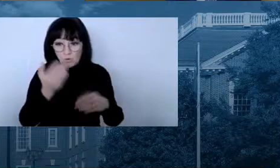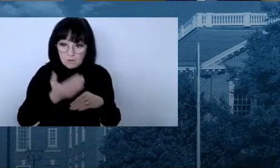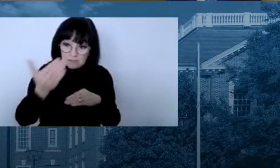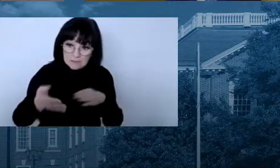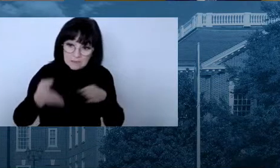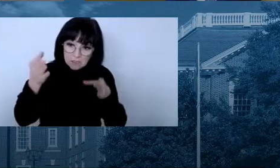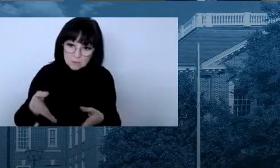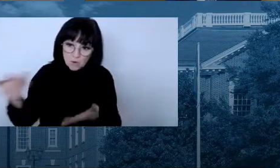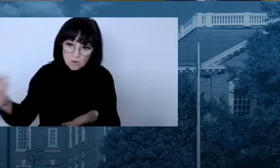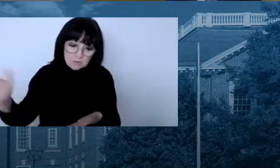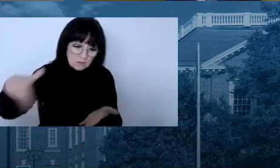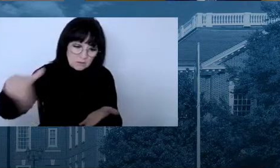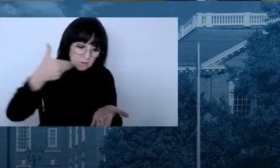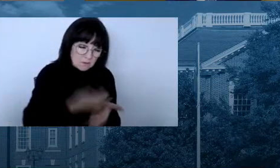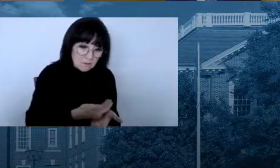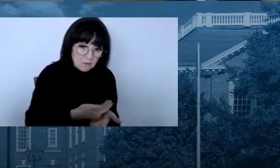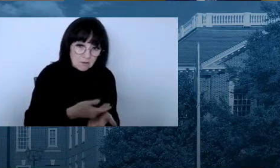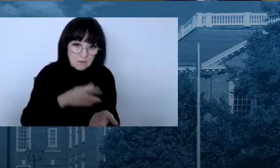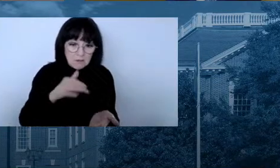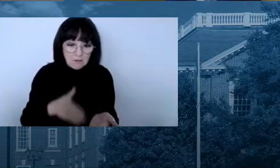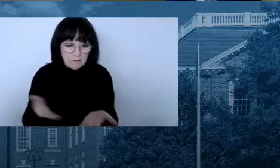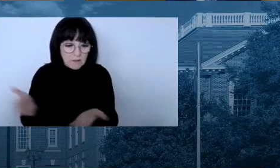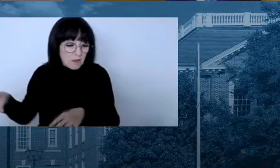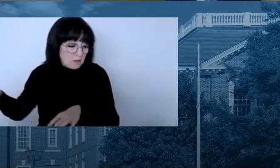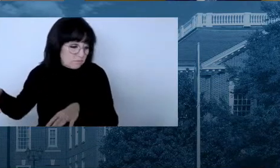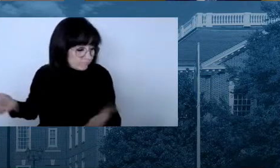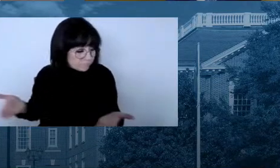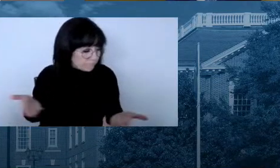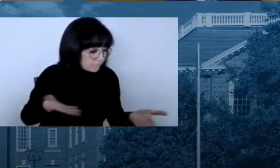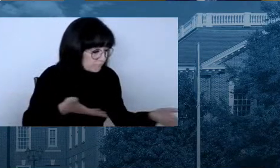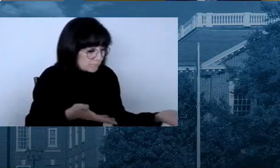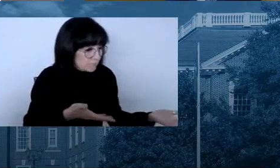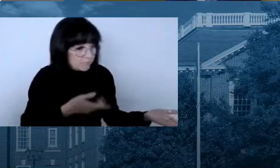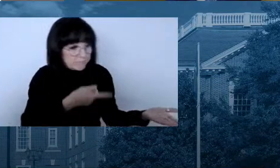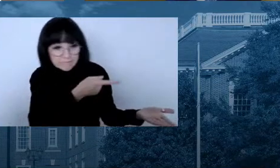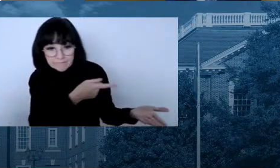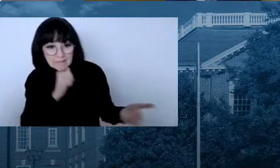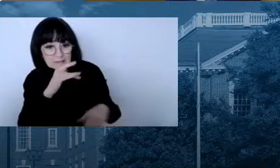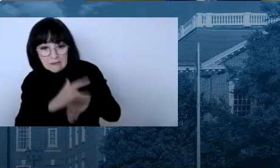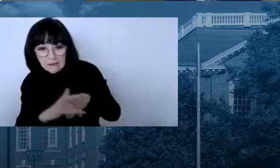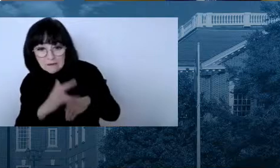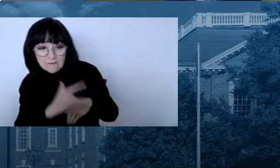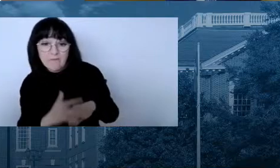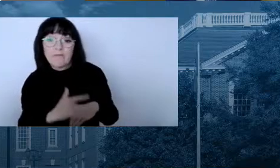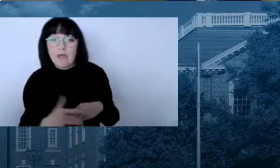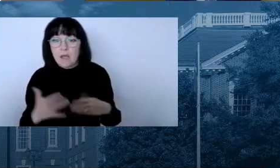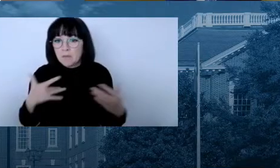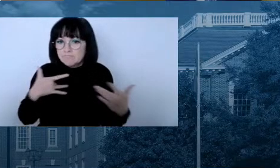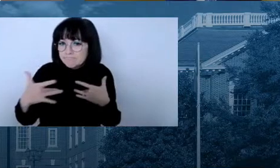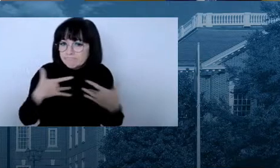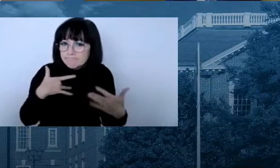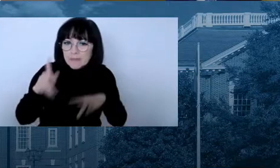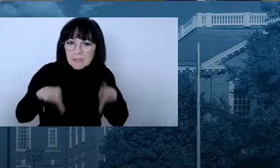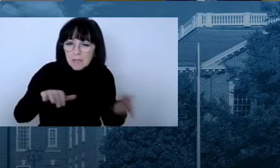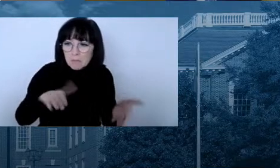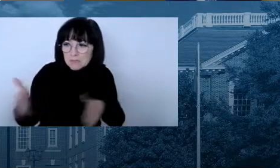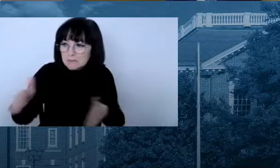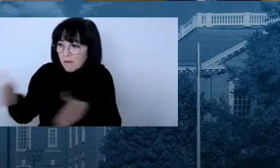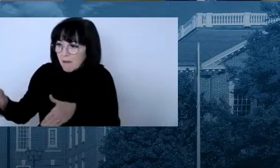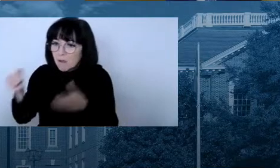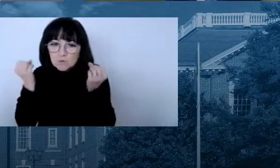the patient on the gurney down the hall is not going to get the room as quickly as he or she needs it. That's the kind of a